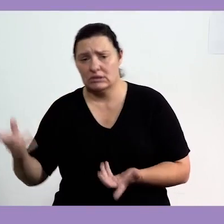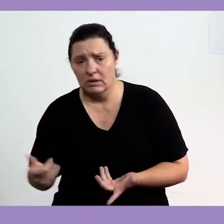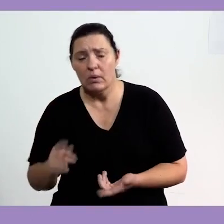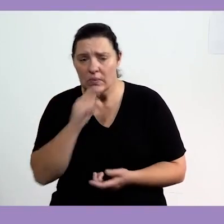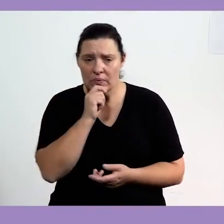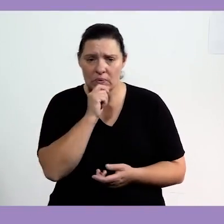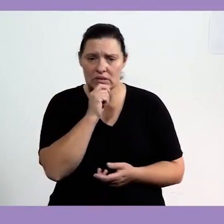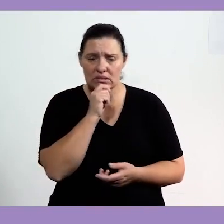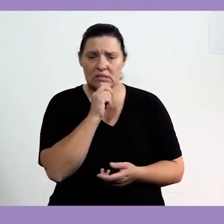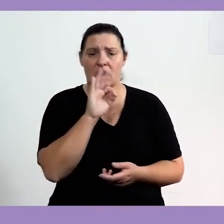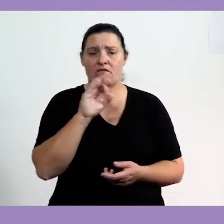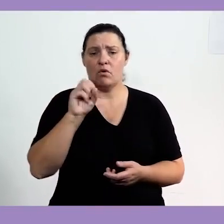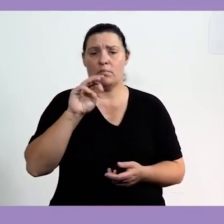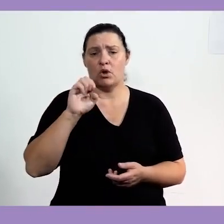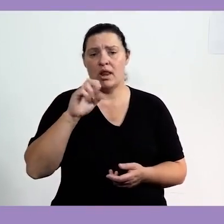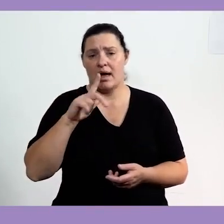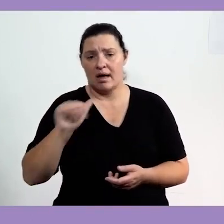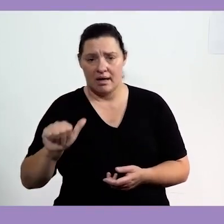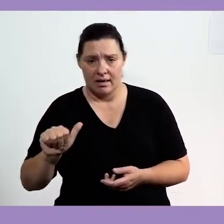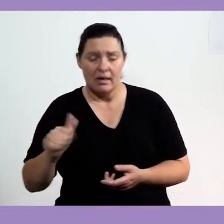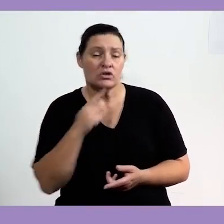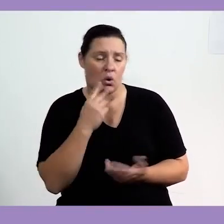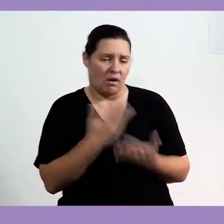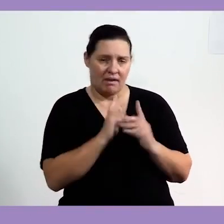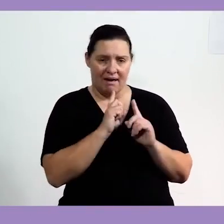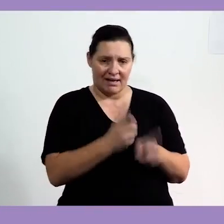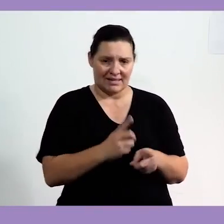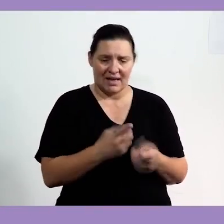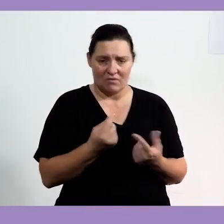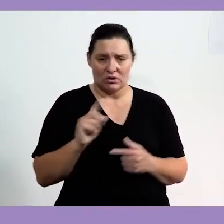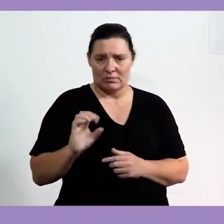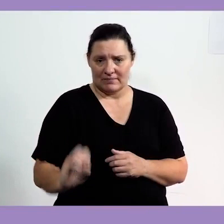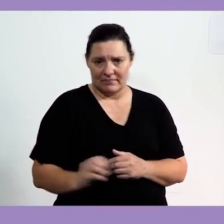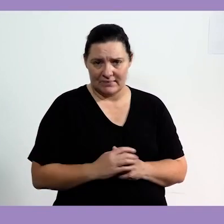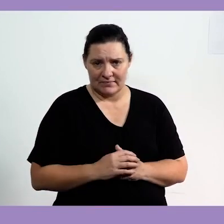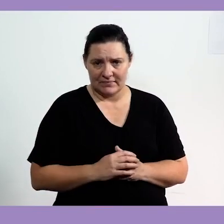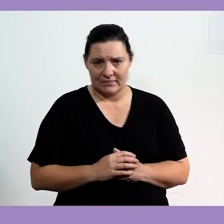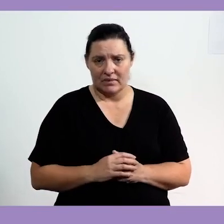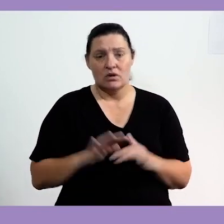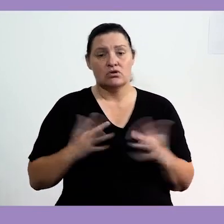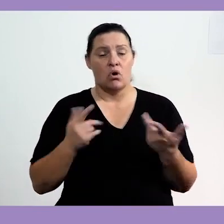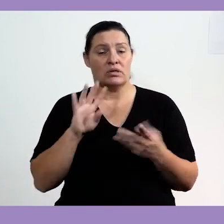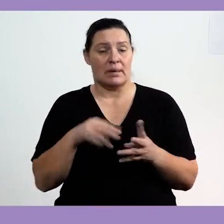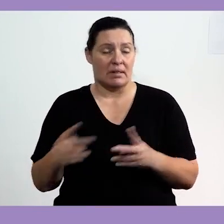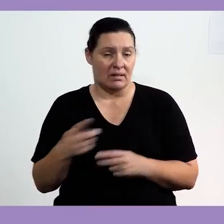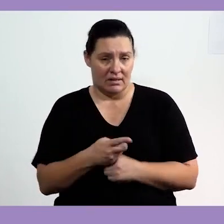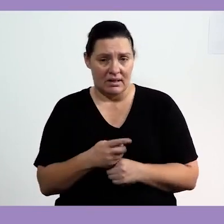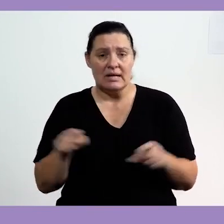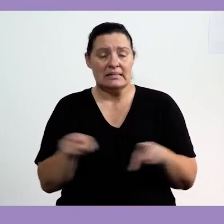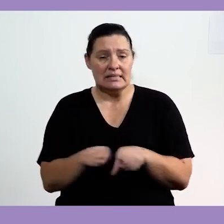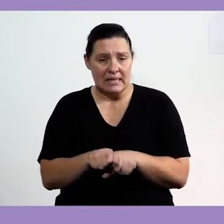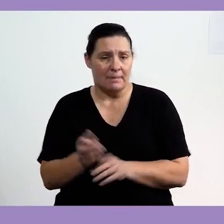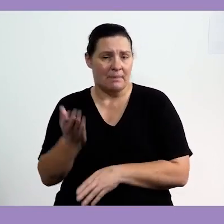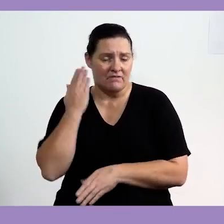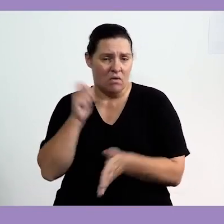can just use our formula or our equation so that we can get the answers for those terms. So now here's our table.